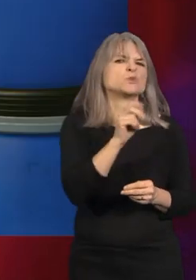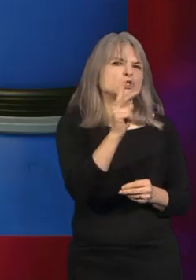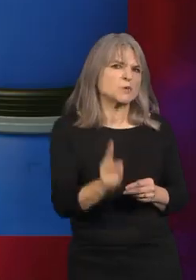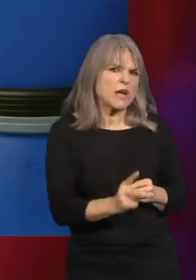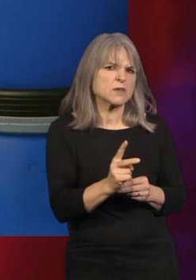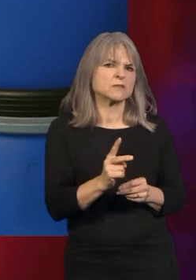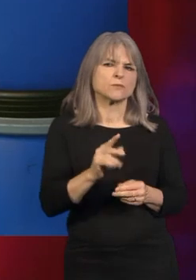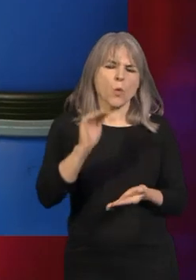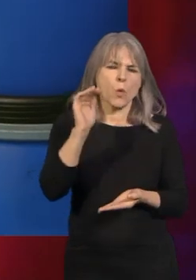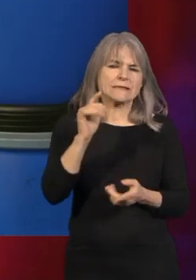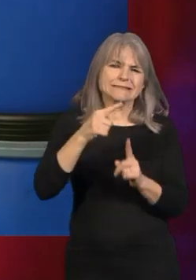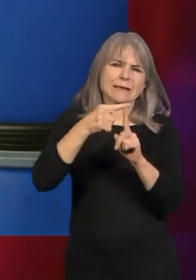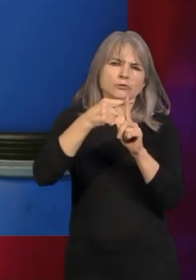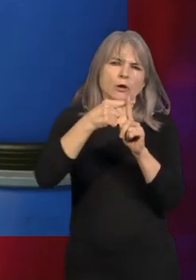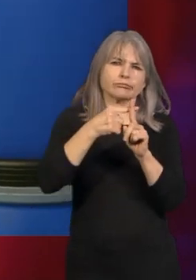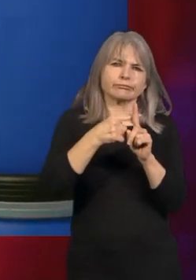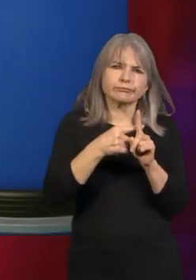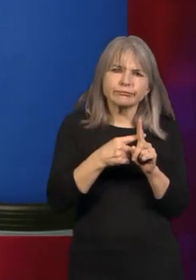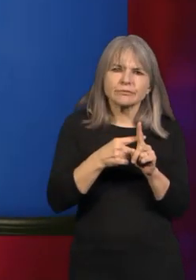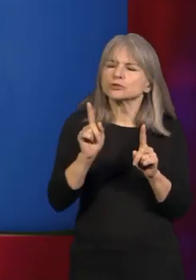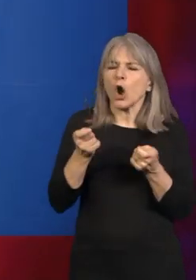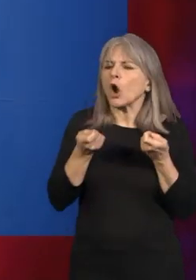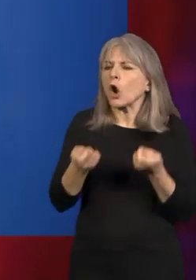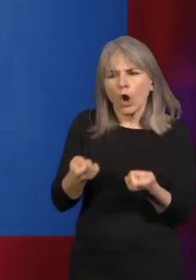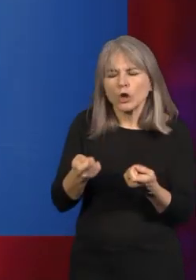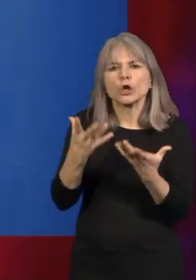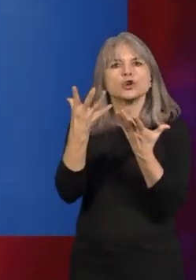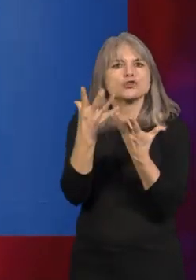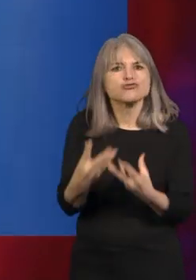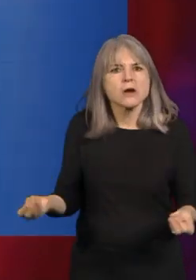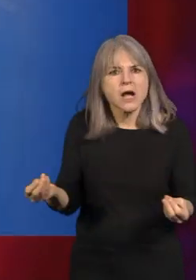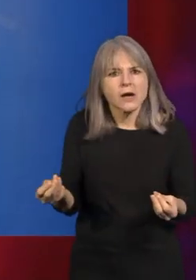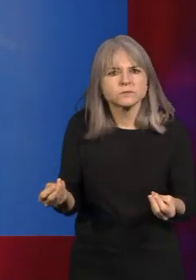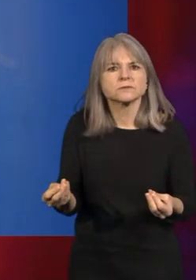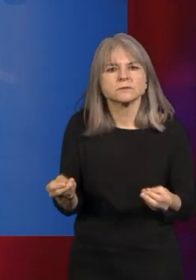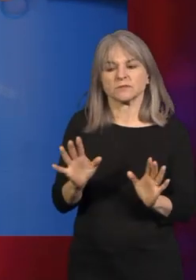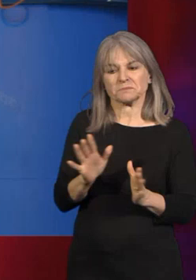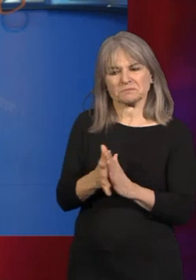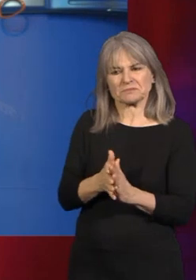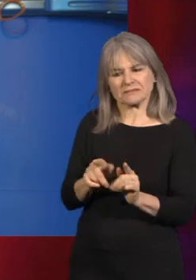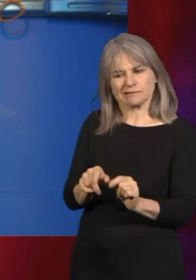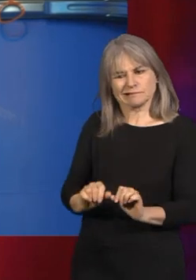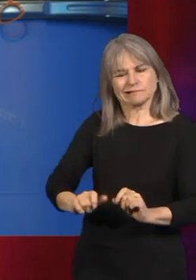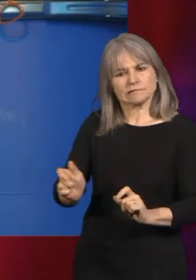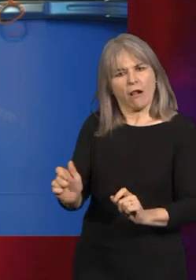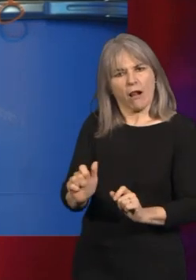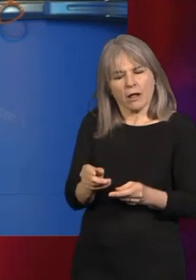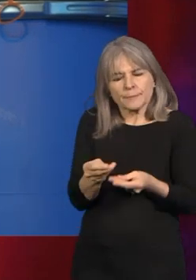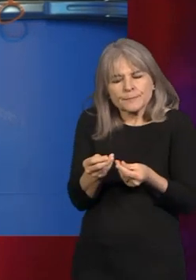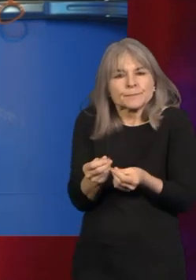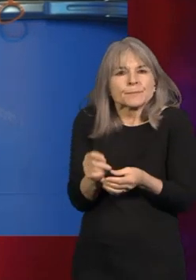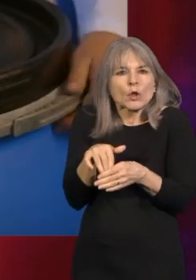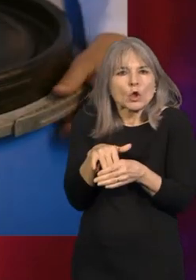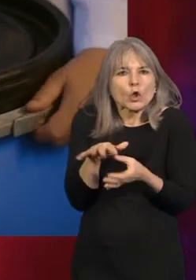seaweed. To enhance the salty taste, the seaweed is cured in barrels for a few weeks, and the healthy salts and minerals crystallise